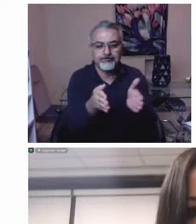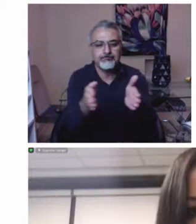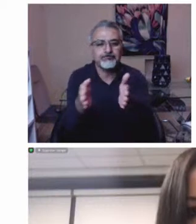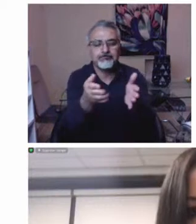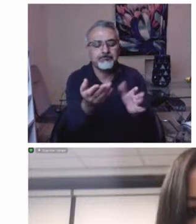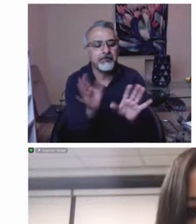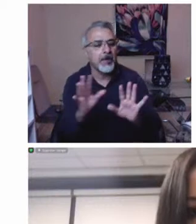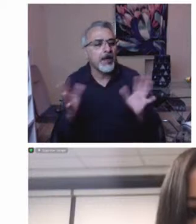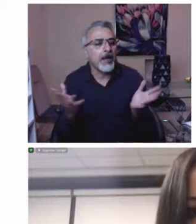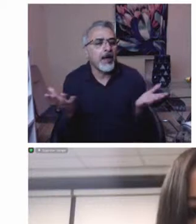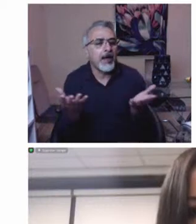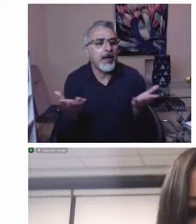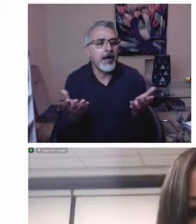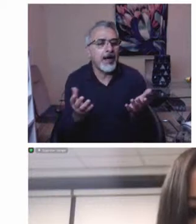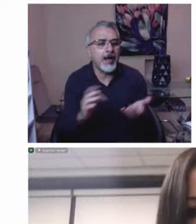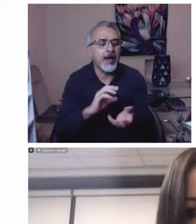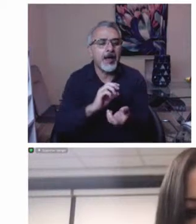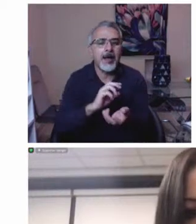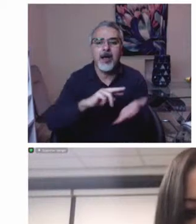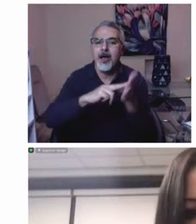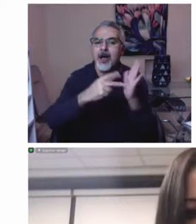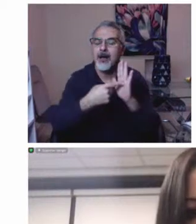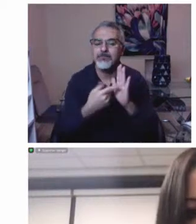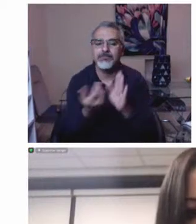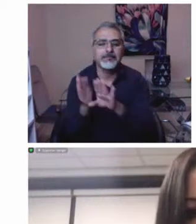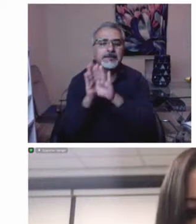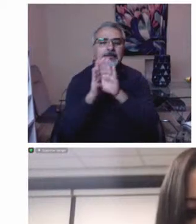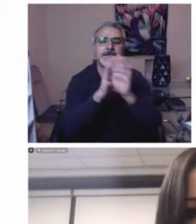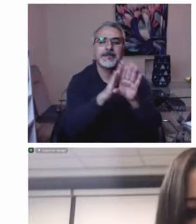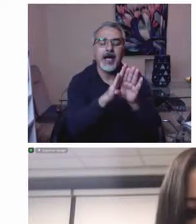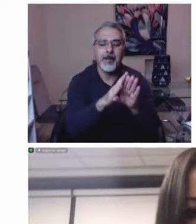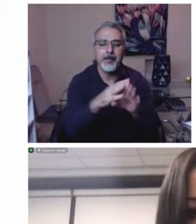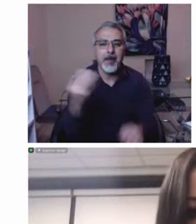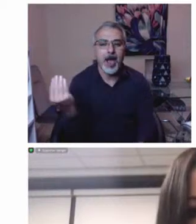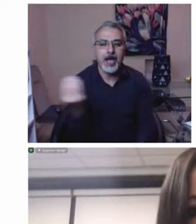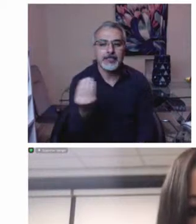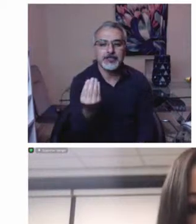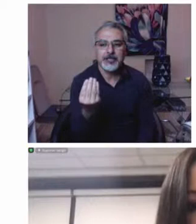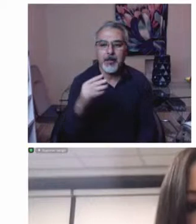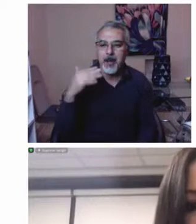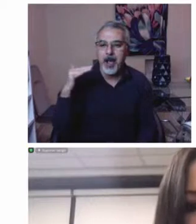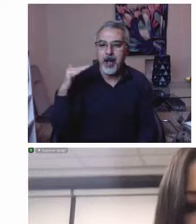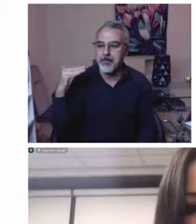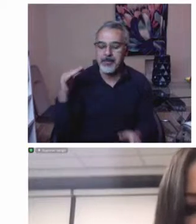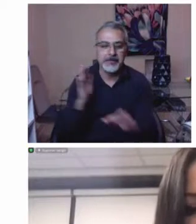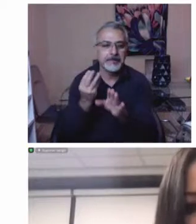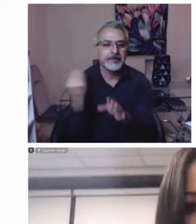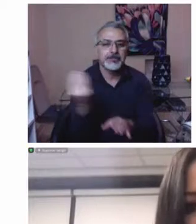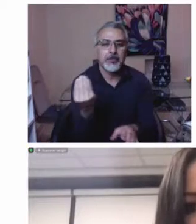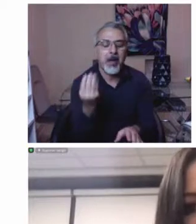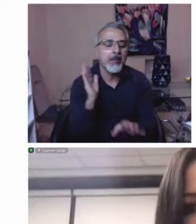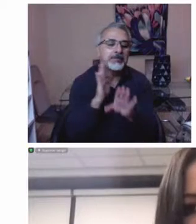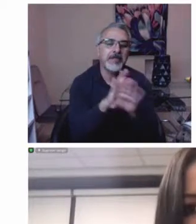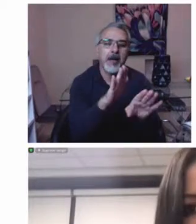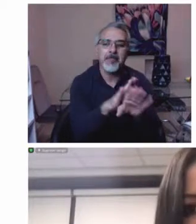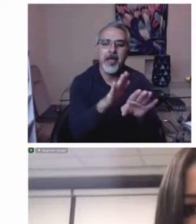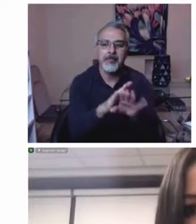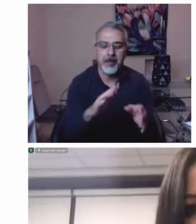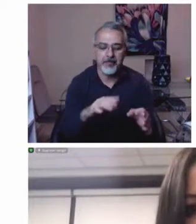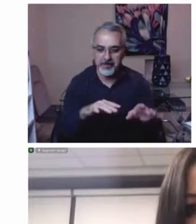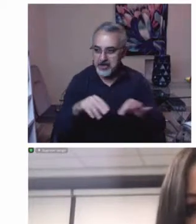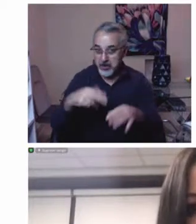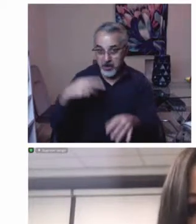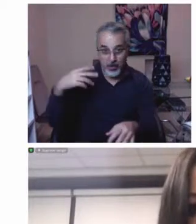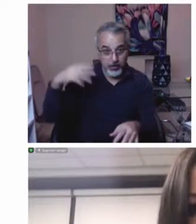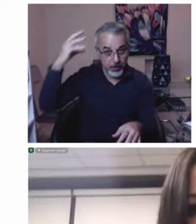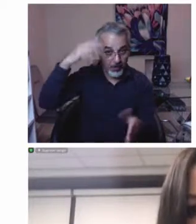commitments? Do you think the current policy commitments are enough? Luz, over to you. Thank you for joining us.